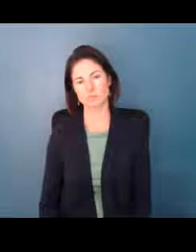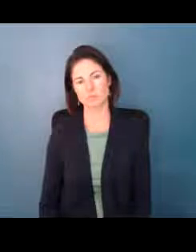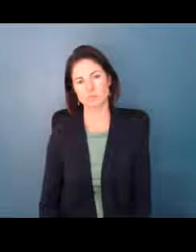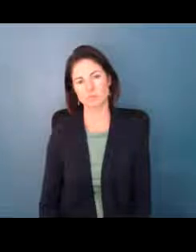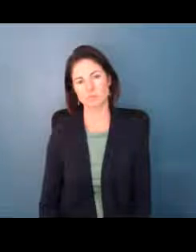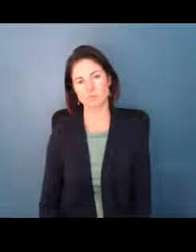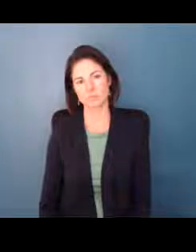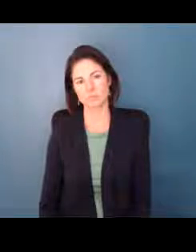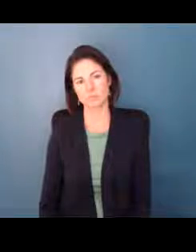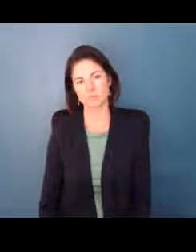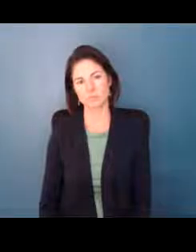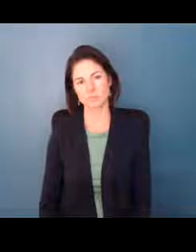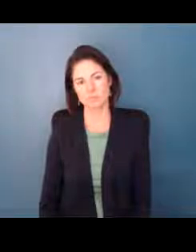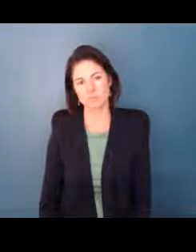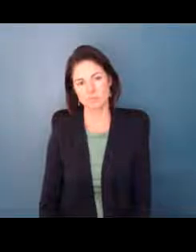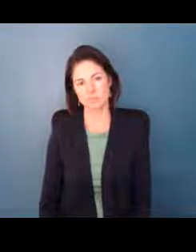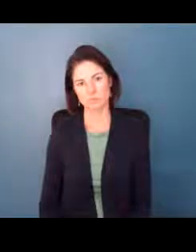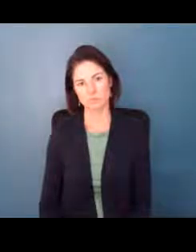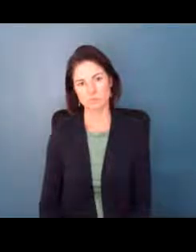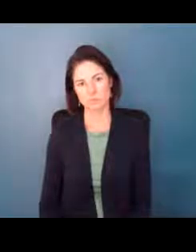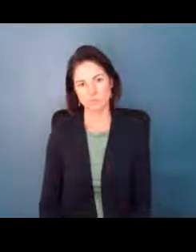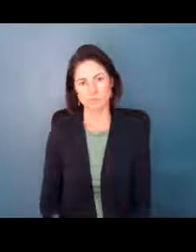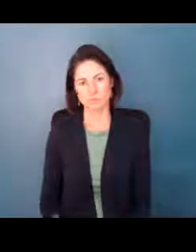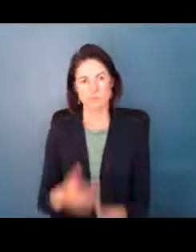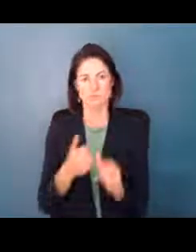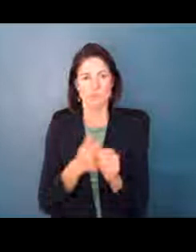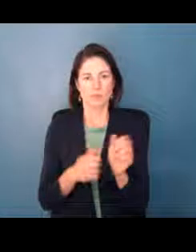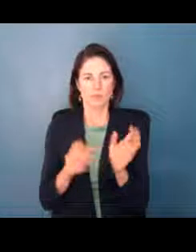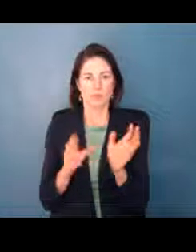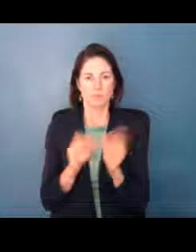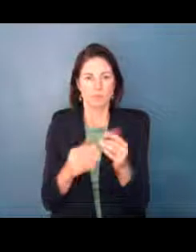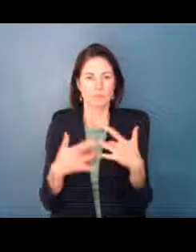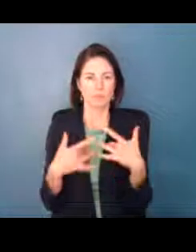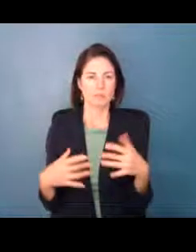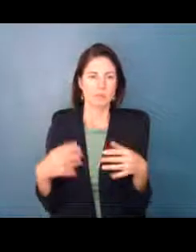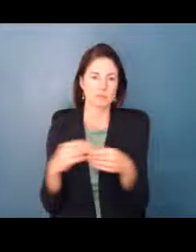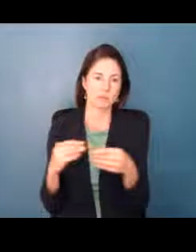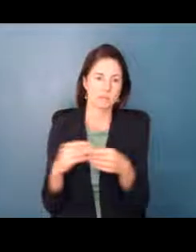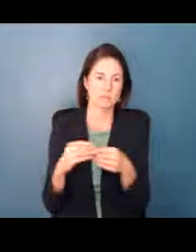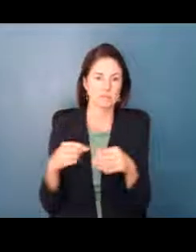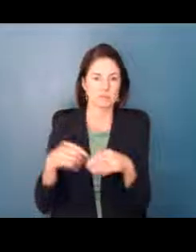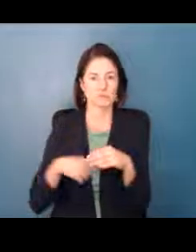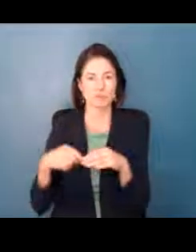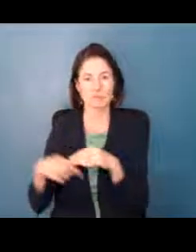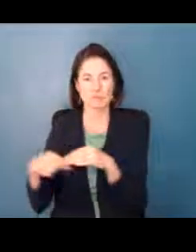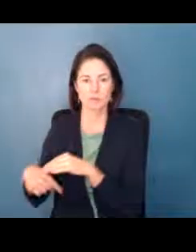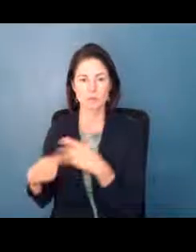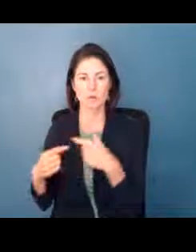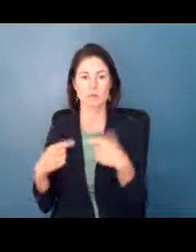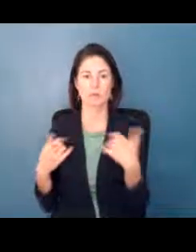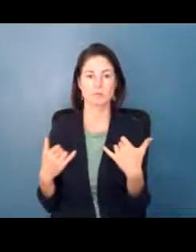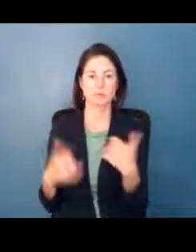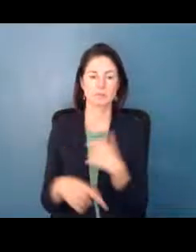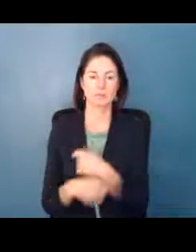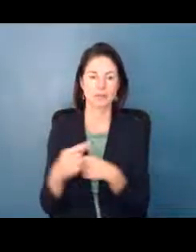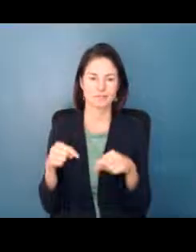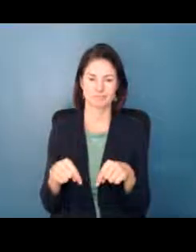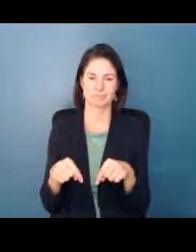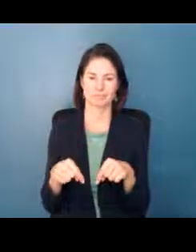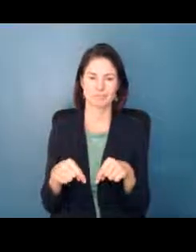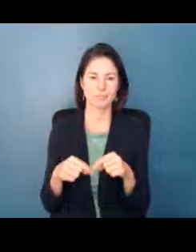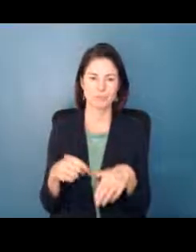this is one of them for this meeting. Way too much rabbit hole about Gleason Beach. But that was in part because it had come up at